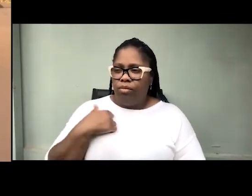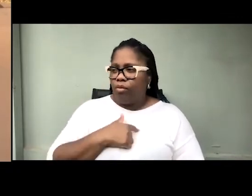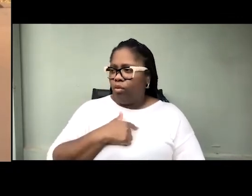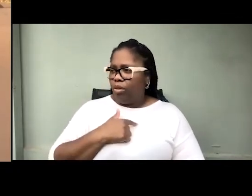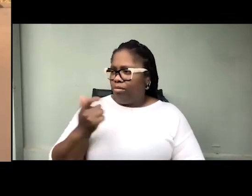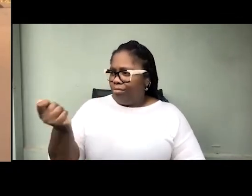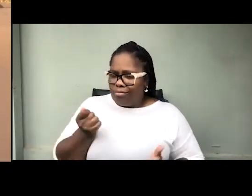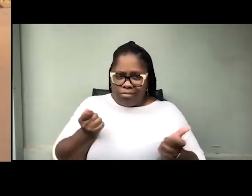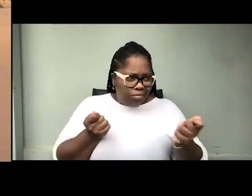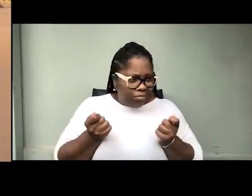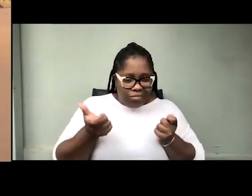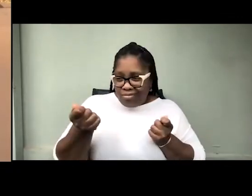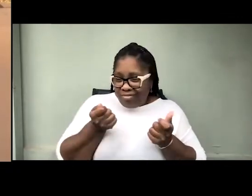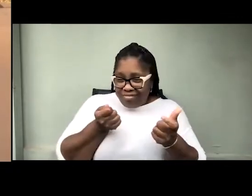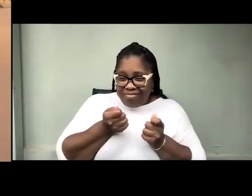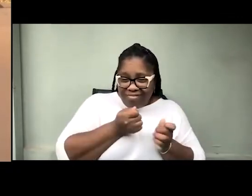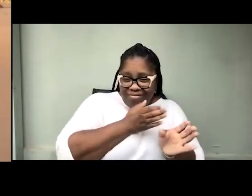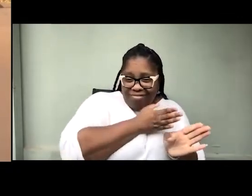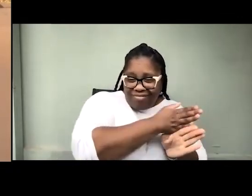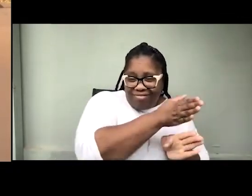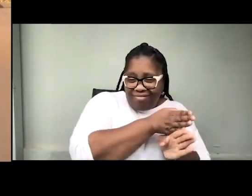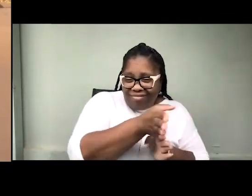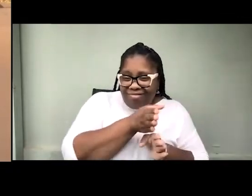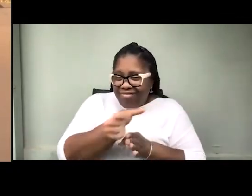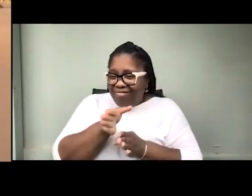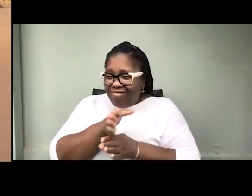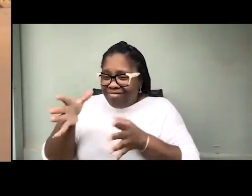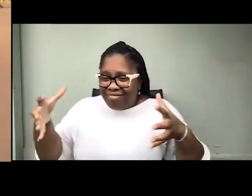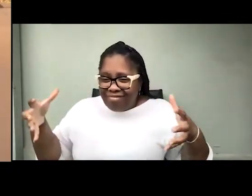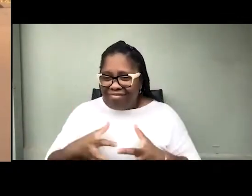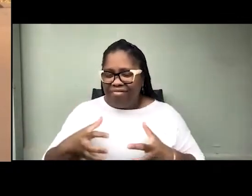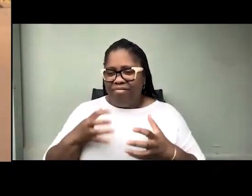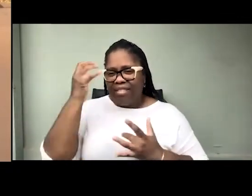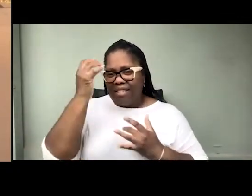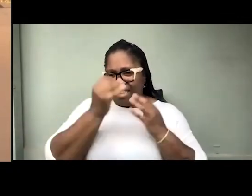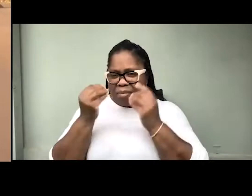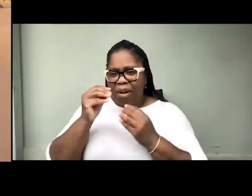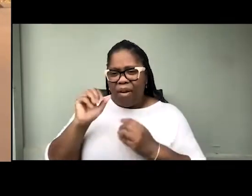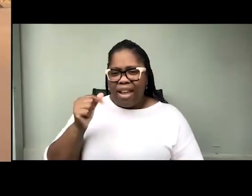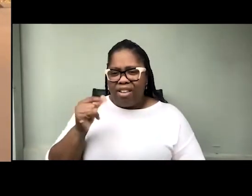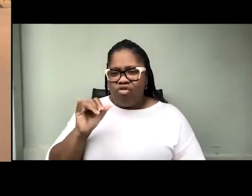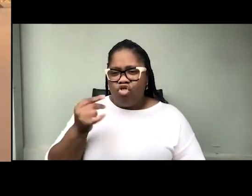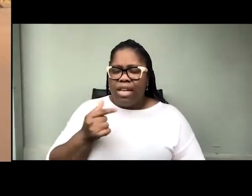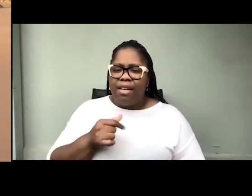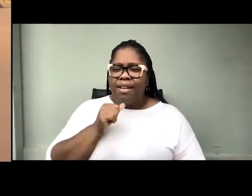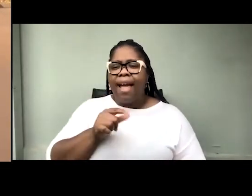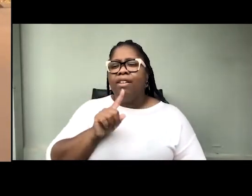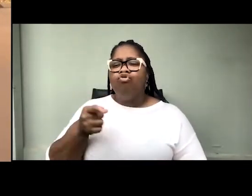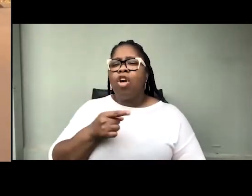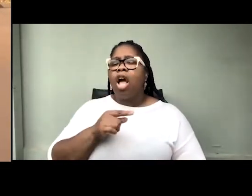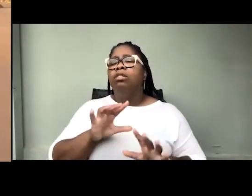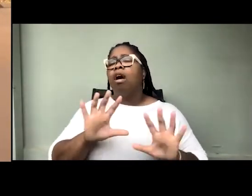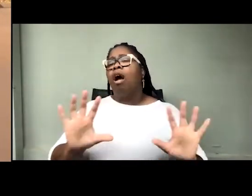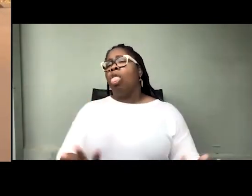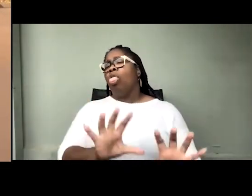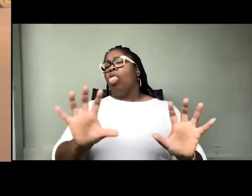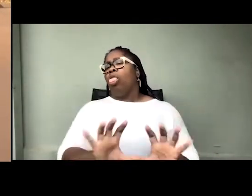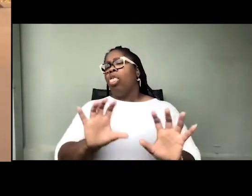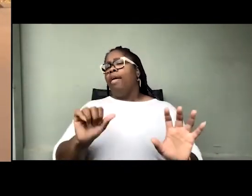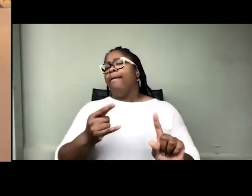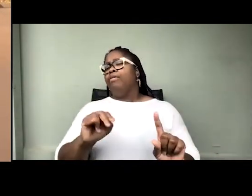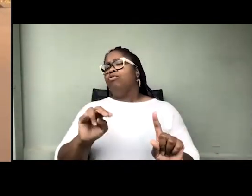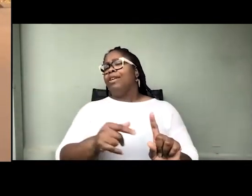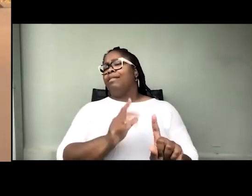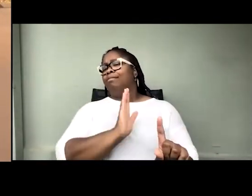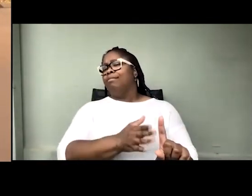these sectors to start to think about aging, instead of just siloing aging into one particular